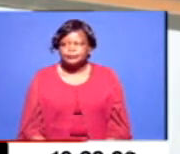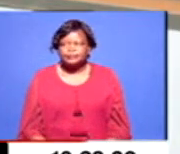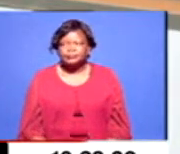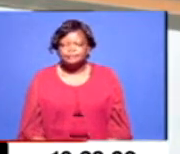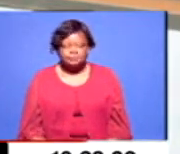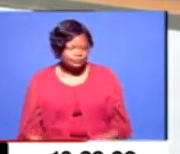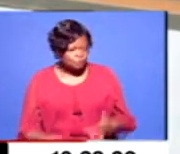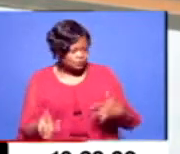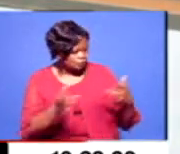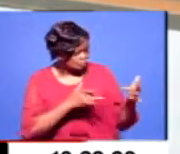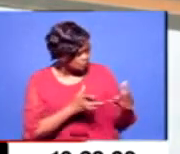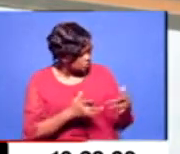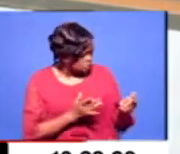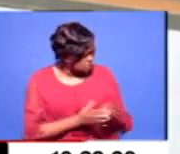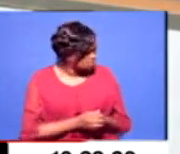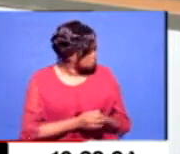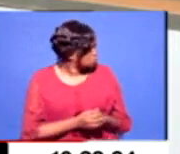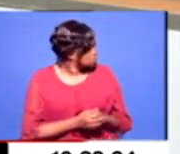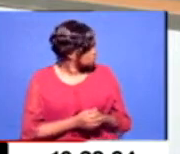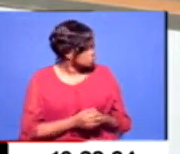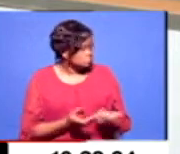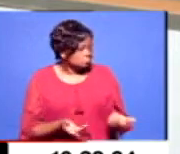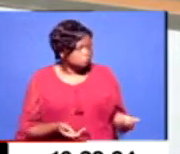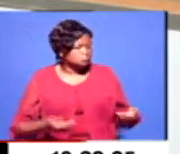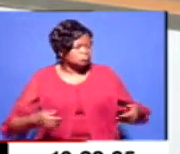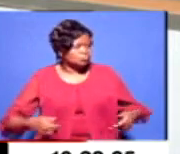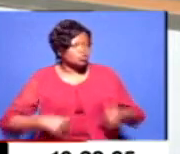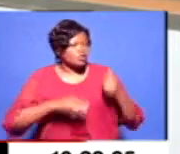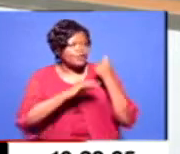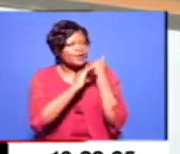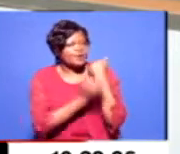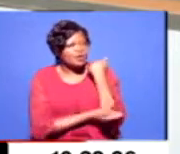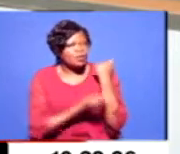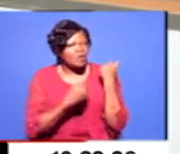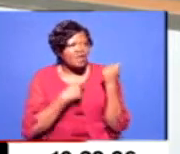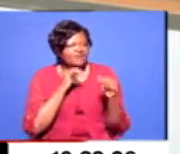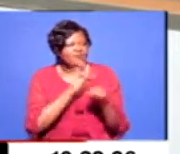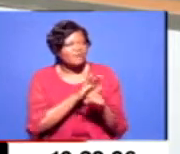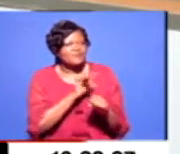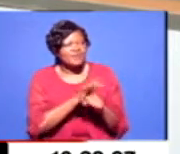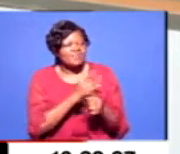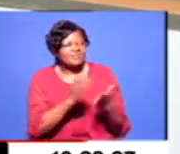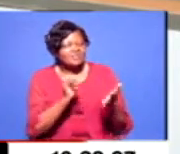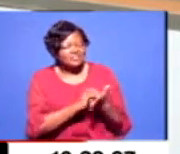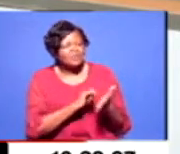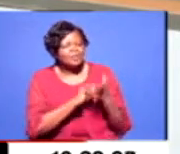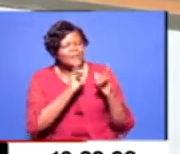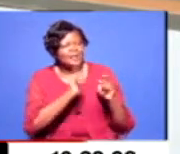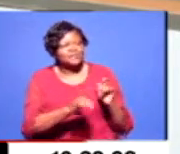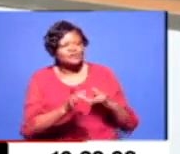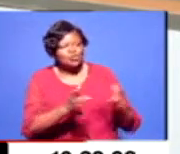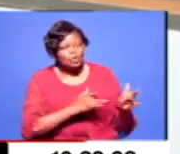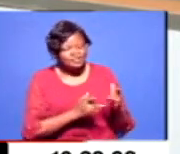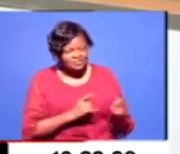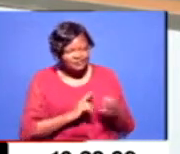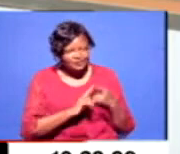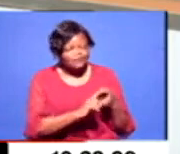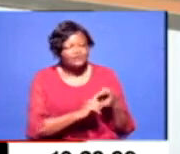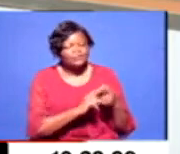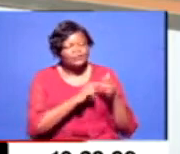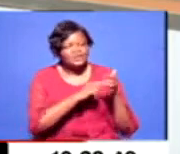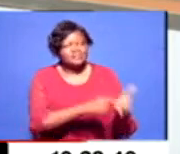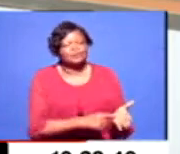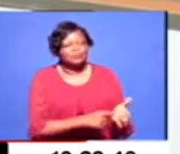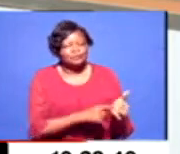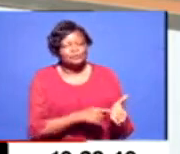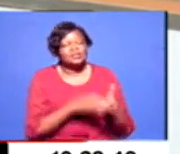at, we talk about teenage pregnancies, there are a lot of things that we have to look at. We have to look at the sexual-based violence. We